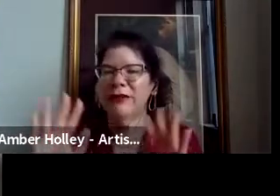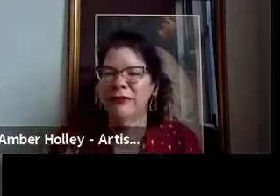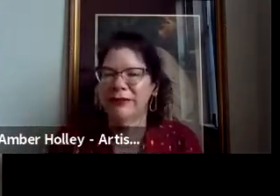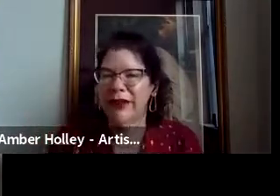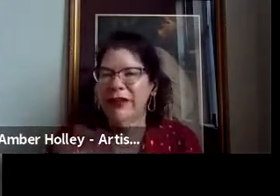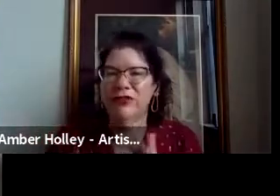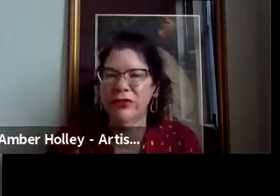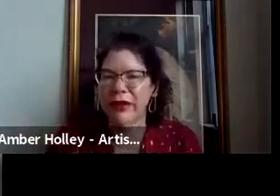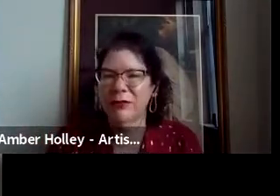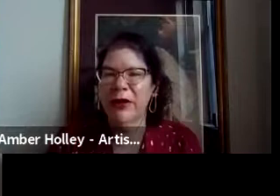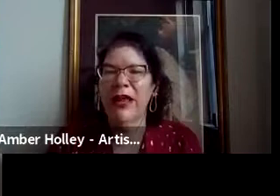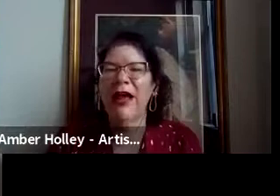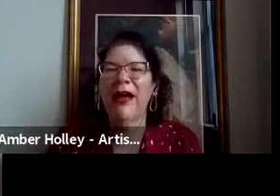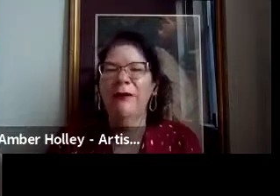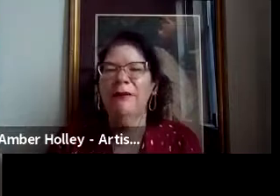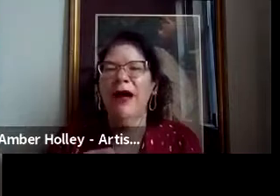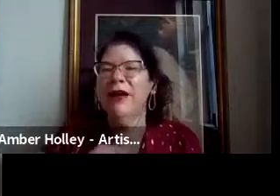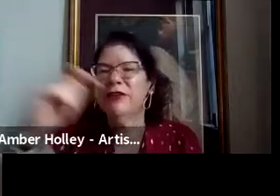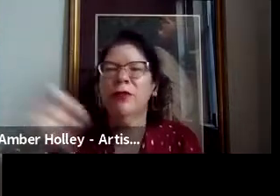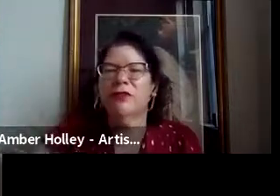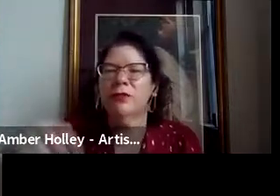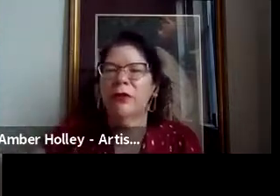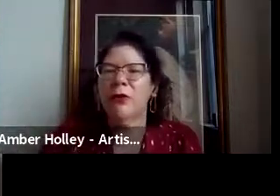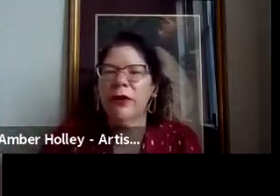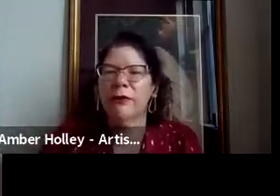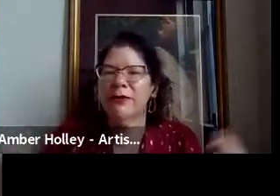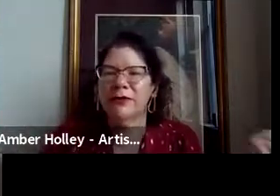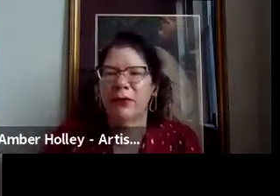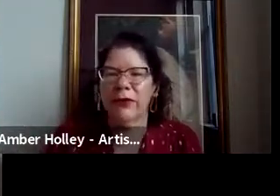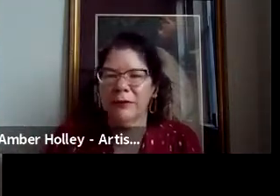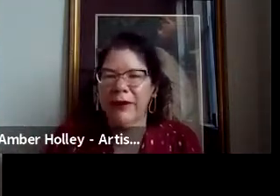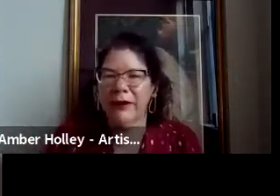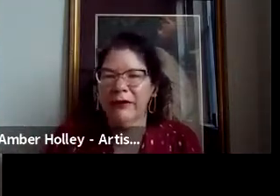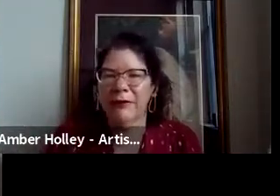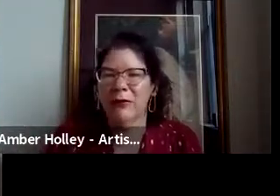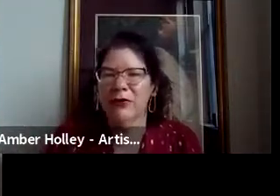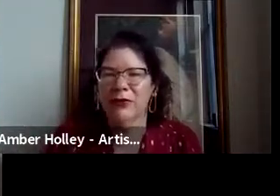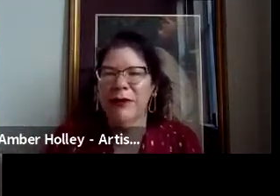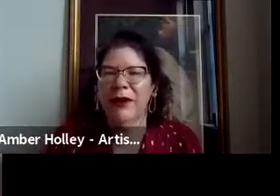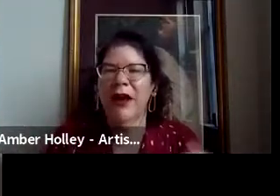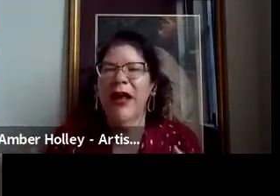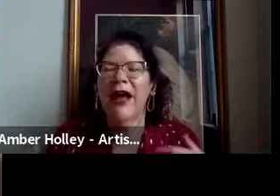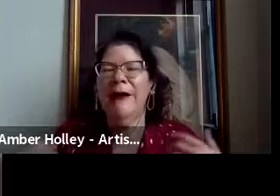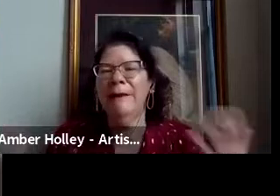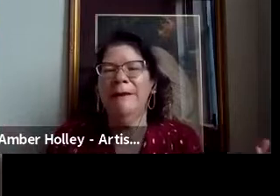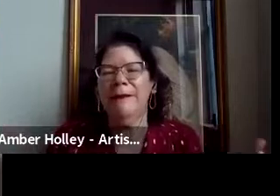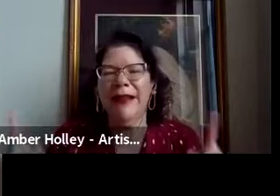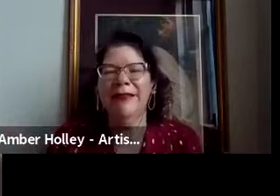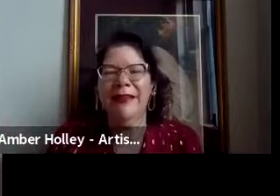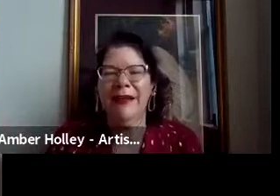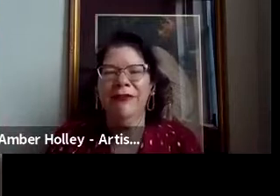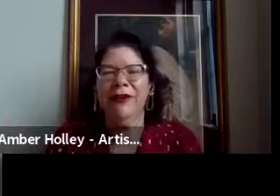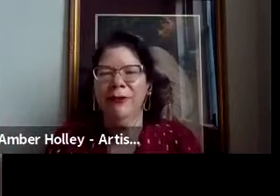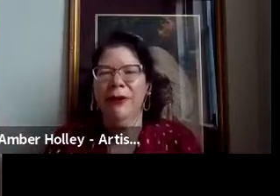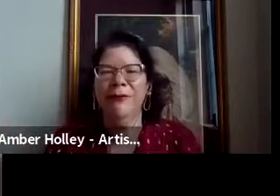next one and do your next print. I always want to swirl more because more is better. I mean, more is always better.